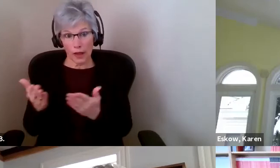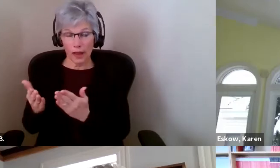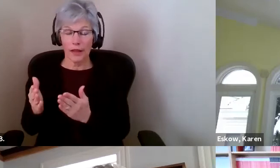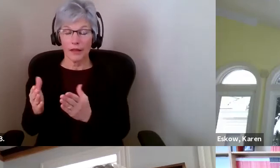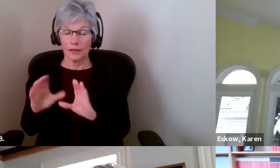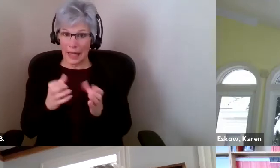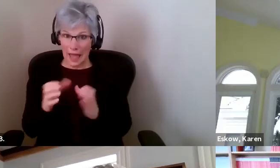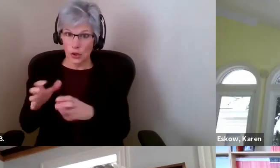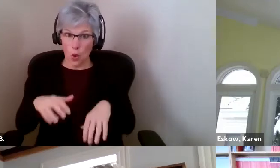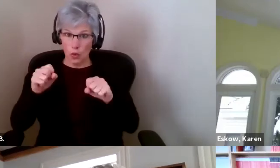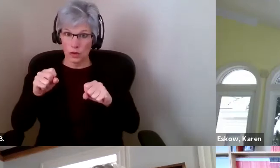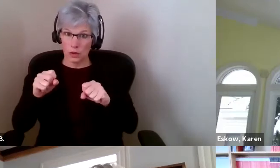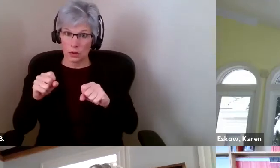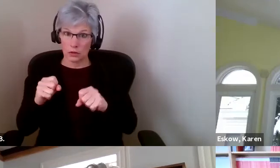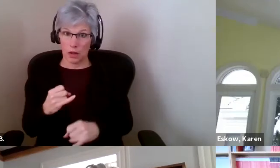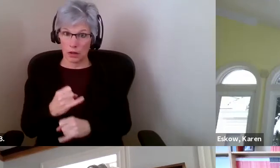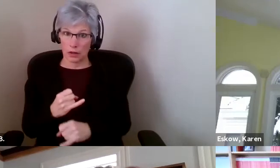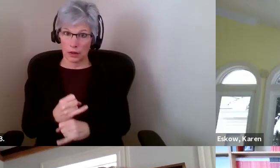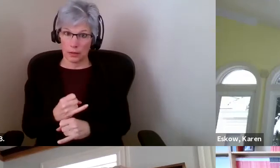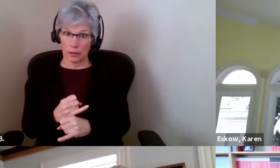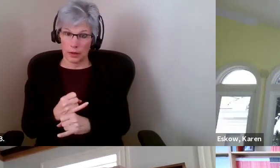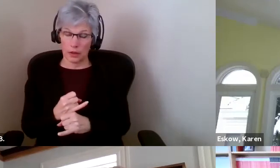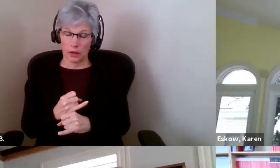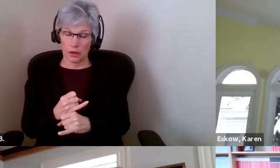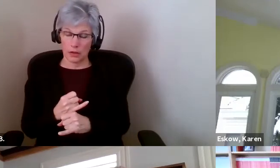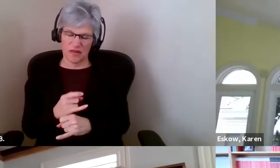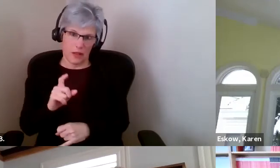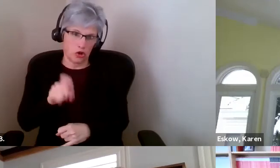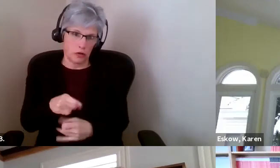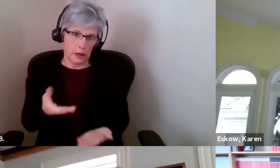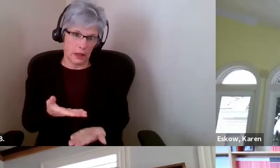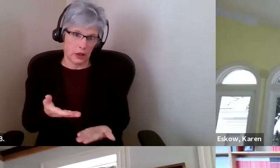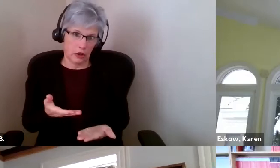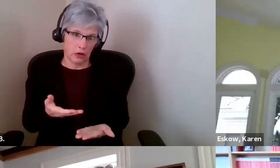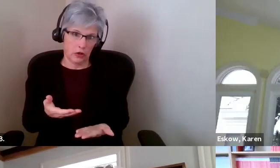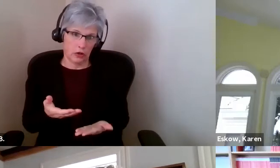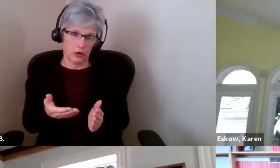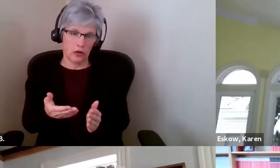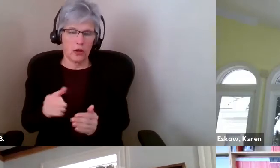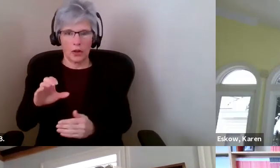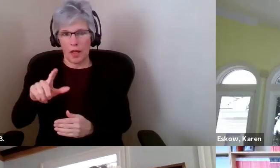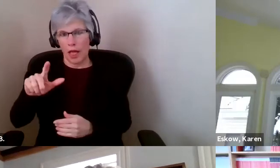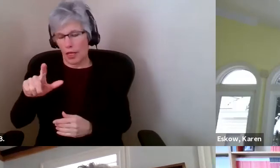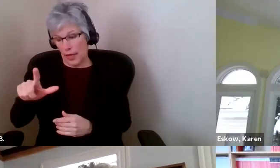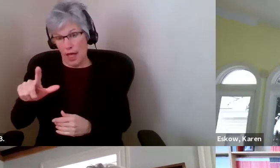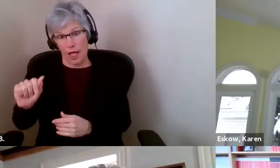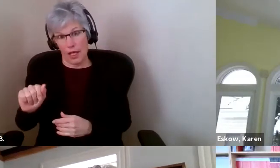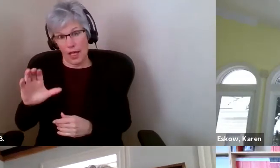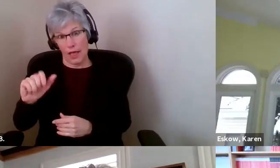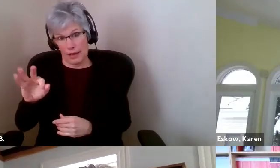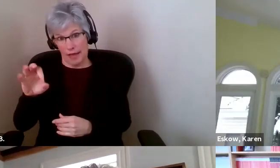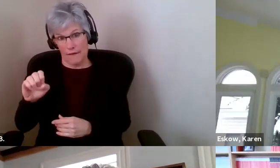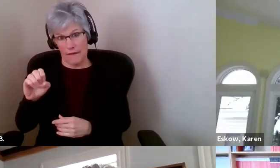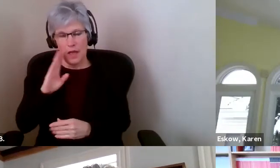on campus that should be hosted on campus, all of those small little spaces like the LA Cafe are due to